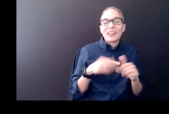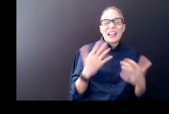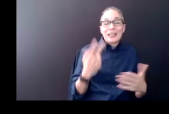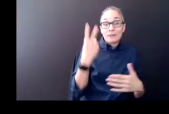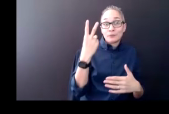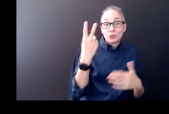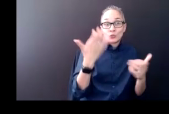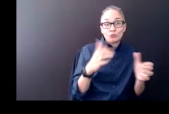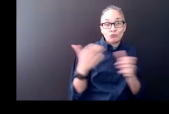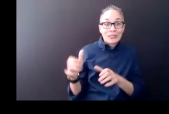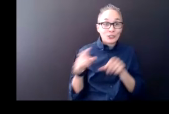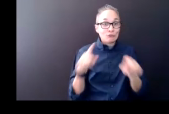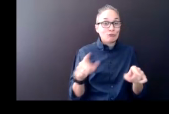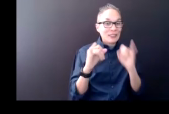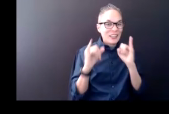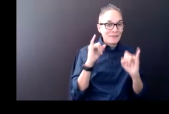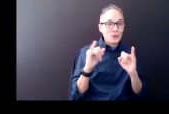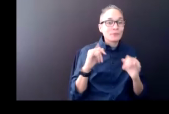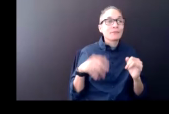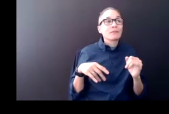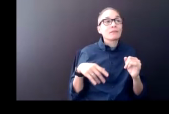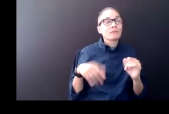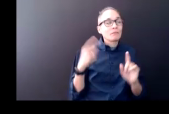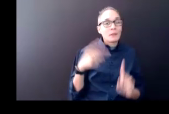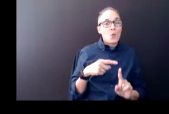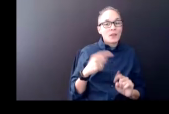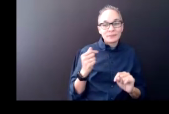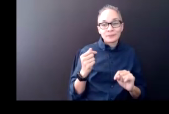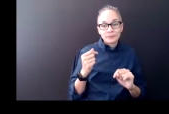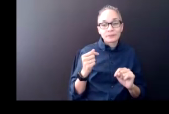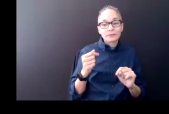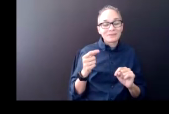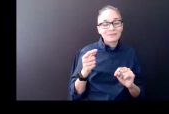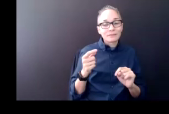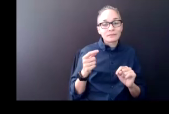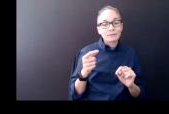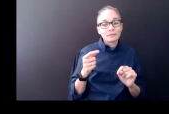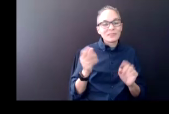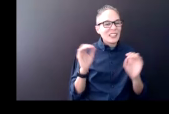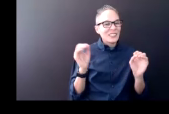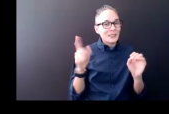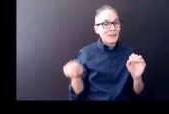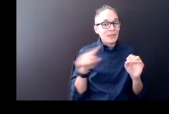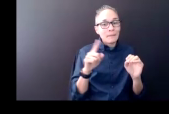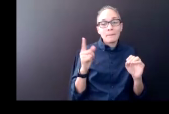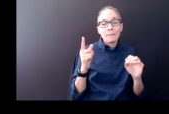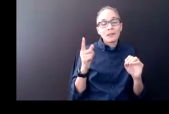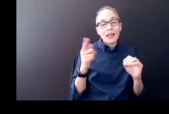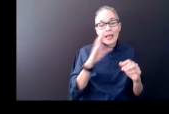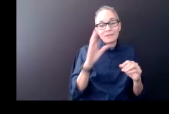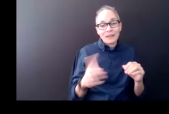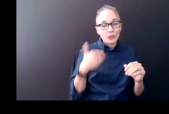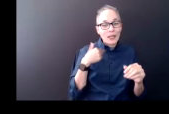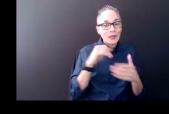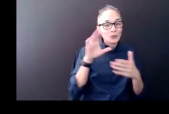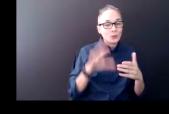attempts at this interview. Because the idea here is that they none of them, I've never had a student who's done